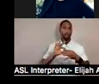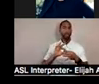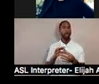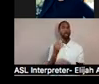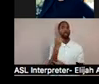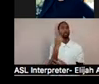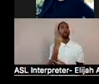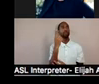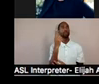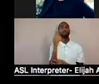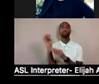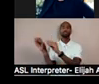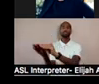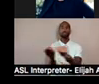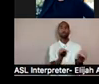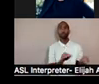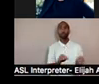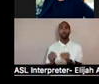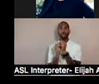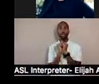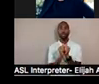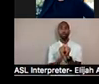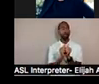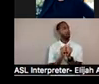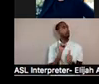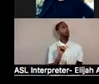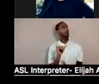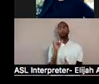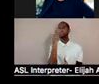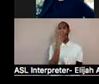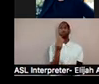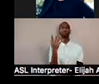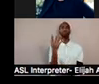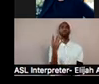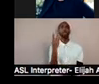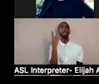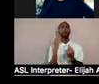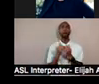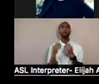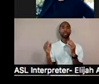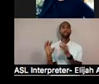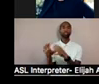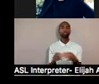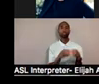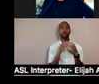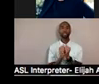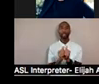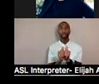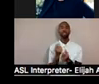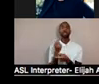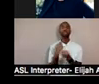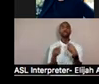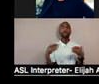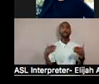kind of like movement together. I was like, oh, that's very beautiful to think about. How can we strike together as opposed to in